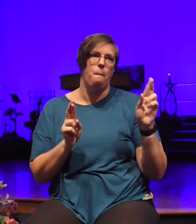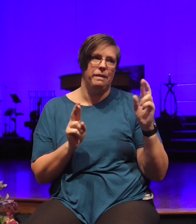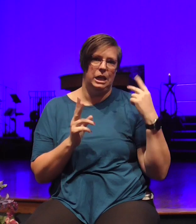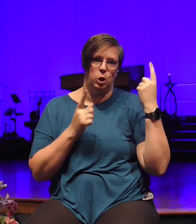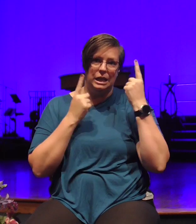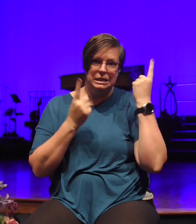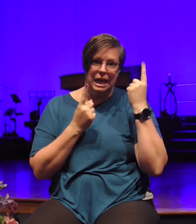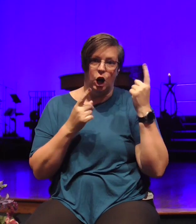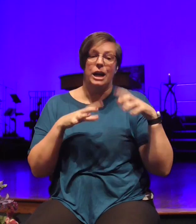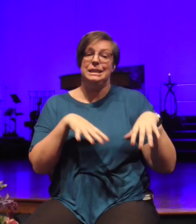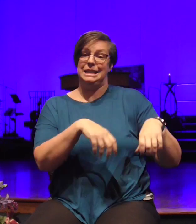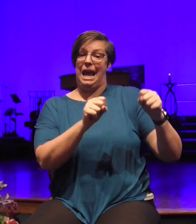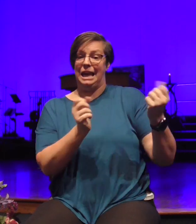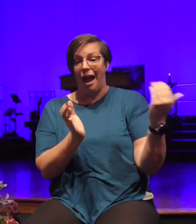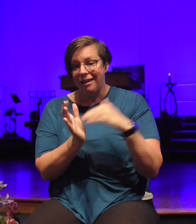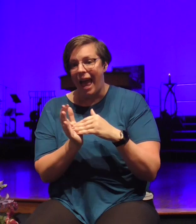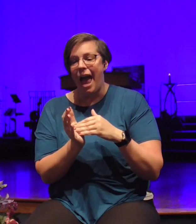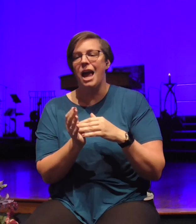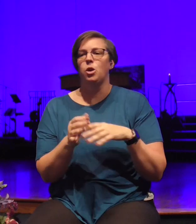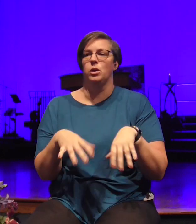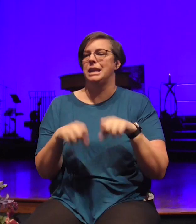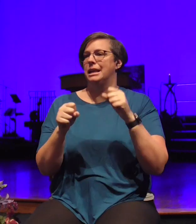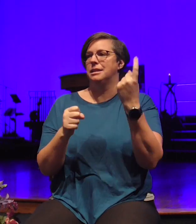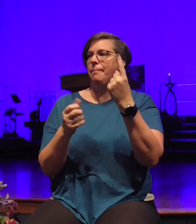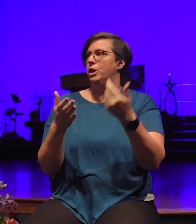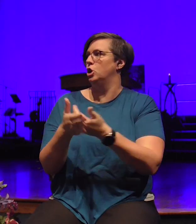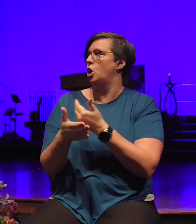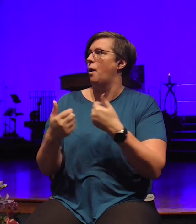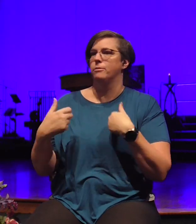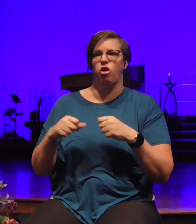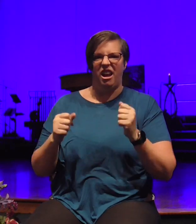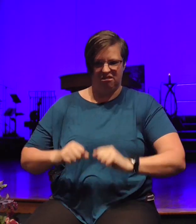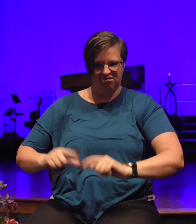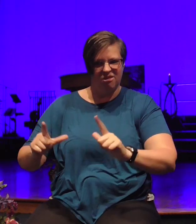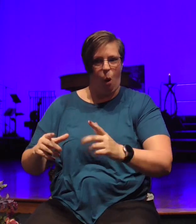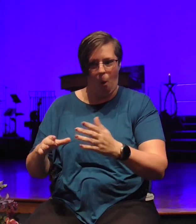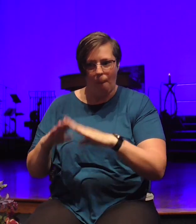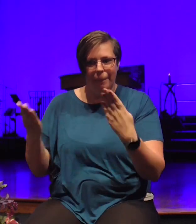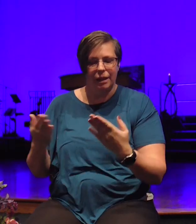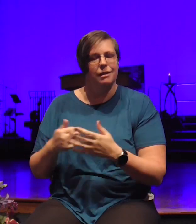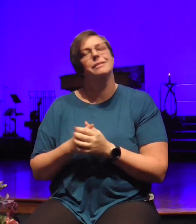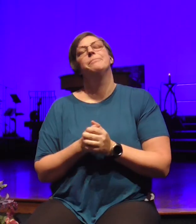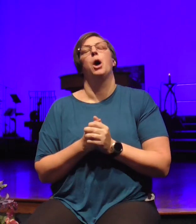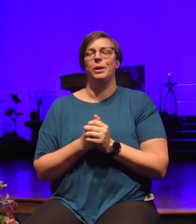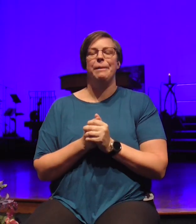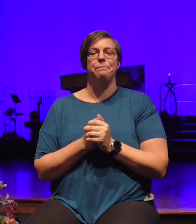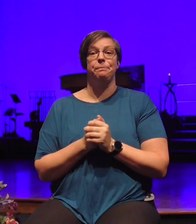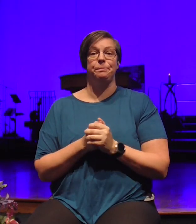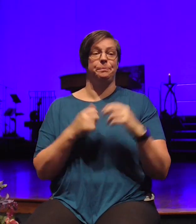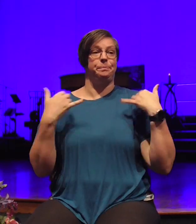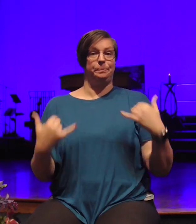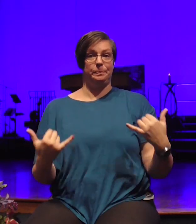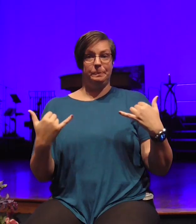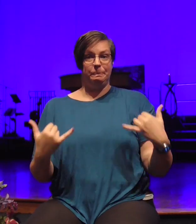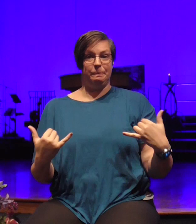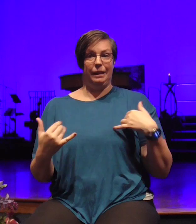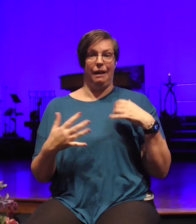take it again or take something new. I'm trying to get my iPad open. There we go. Okay. Now, I have chosen